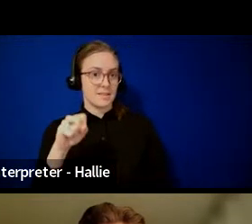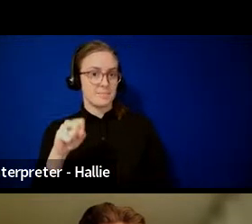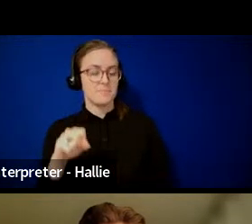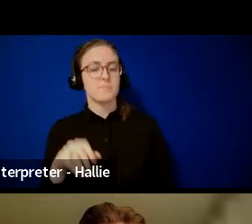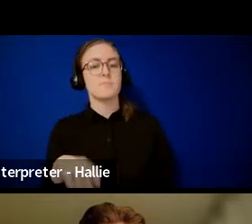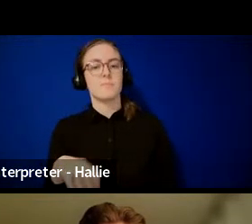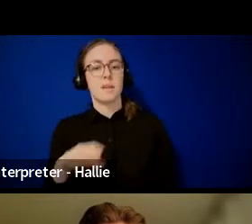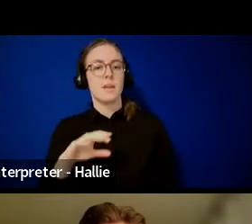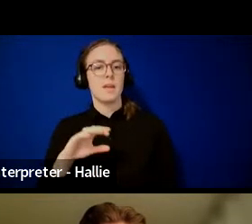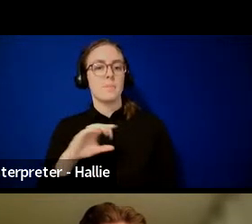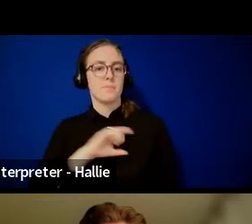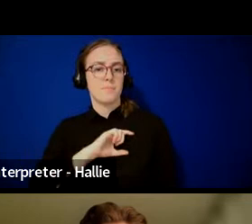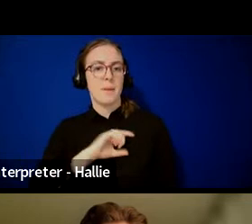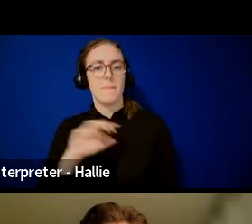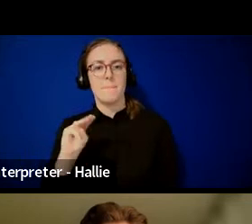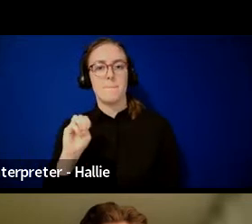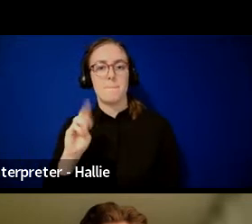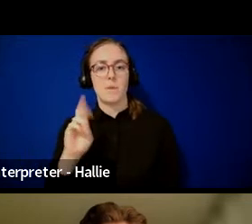Captain Merrill,